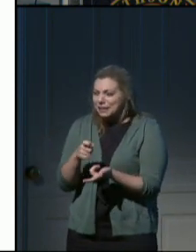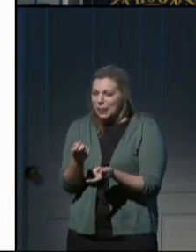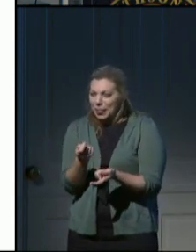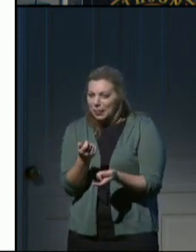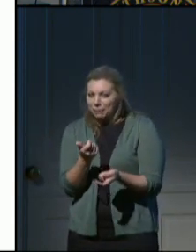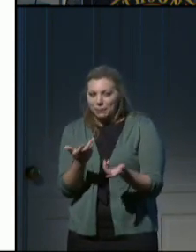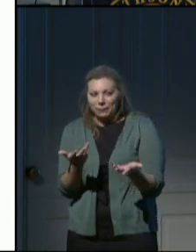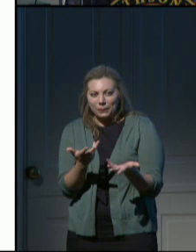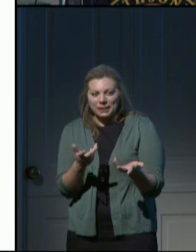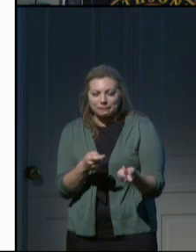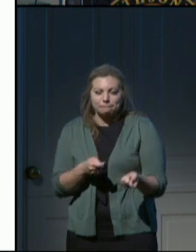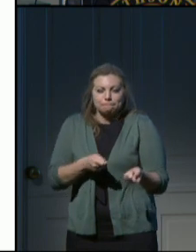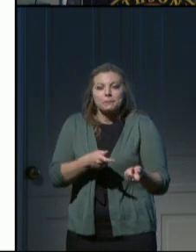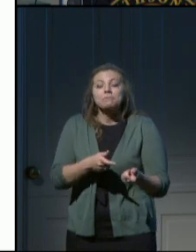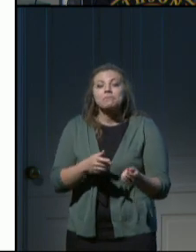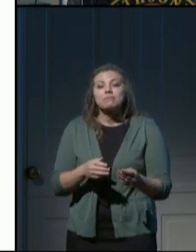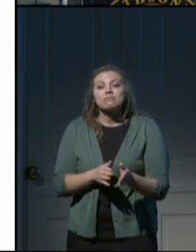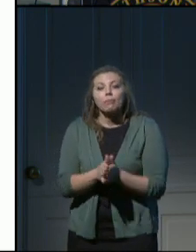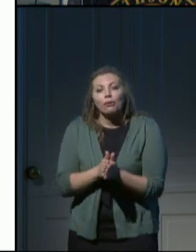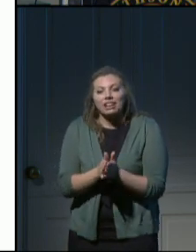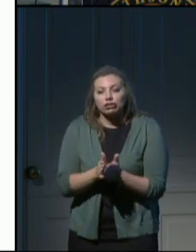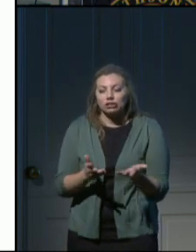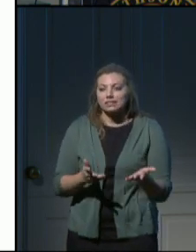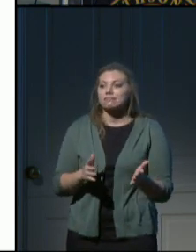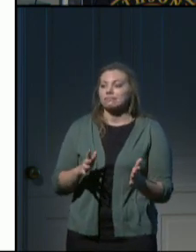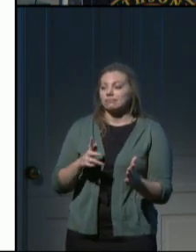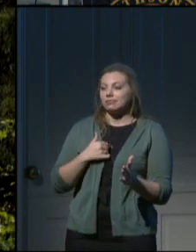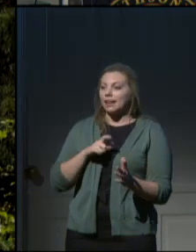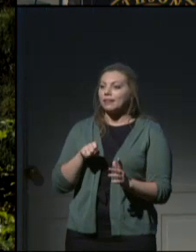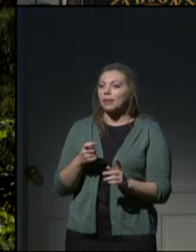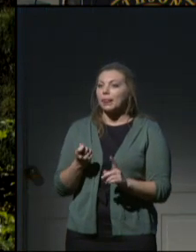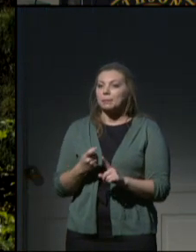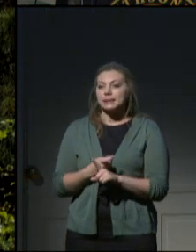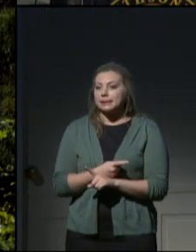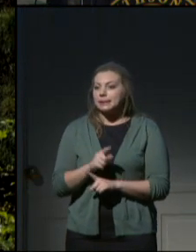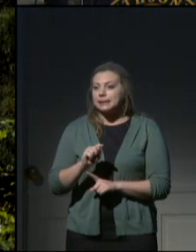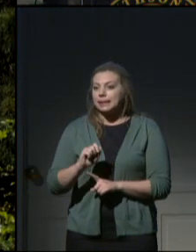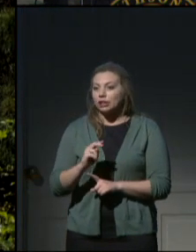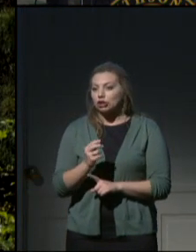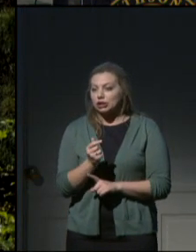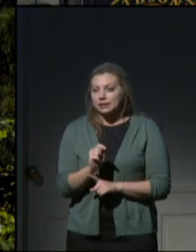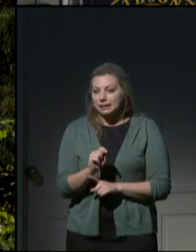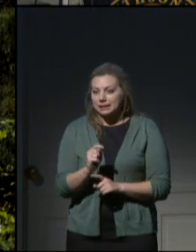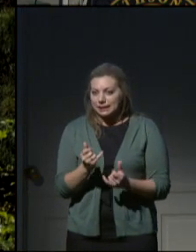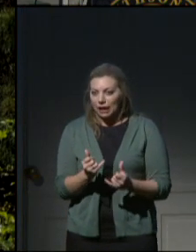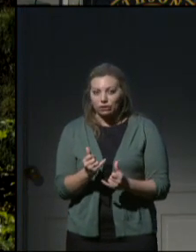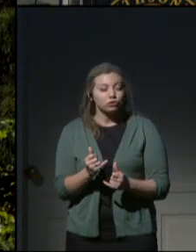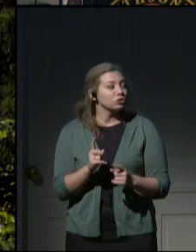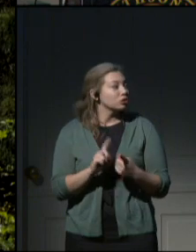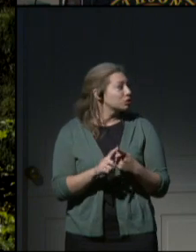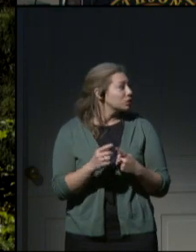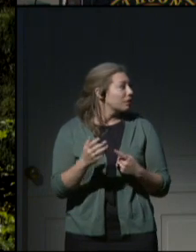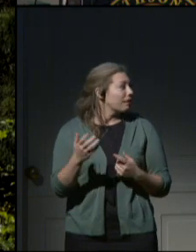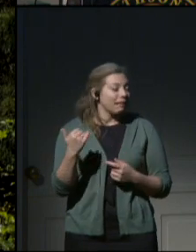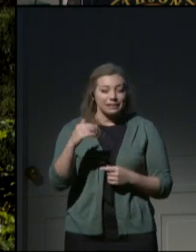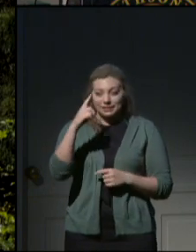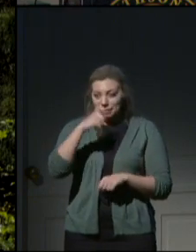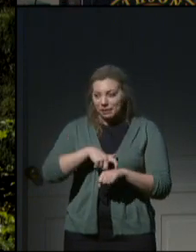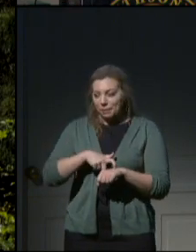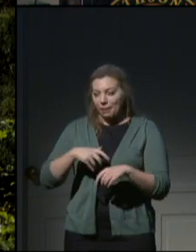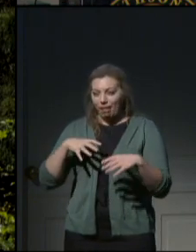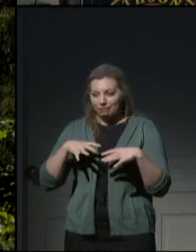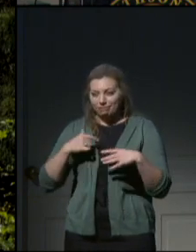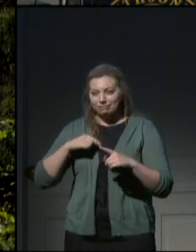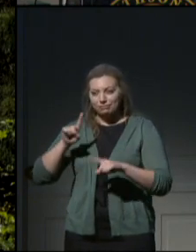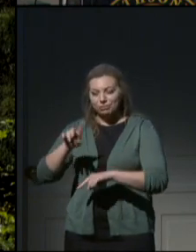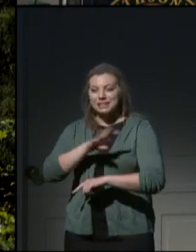of motivation, and I have to go on a little tangent exactly to our last summer holiday where we went